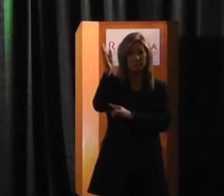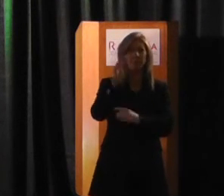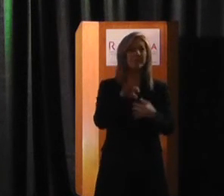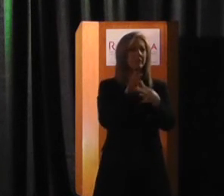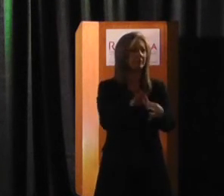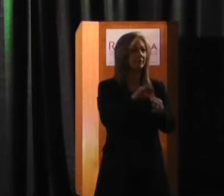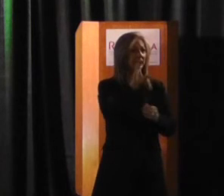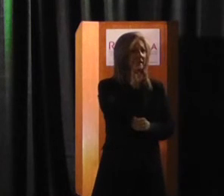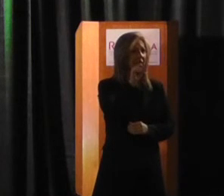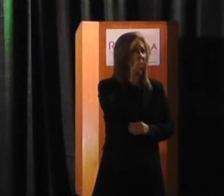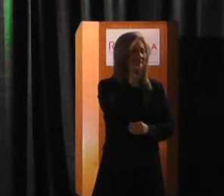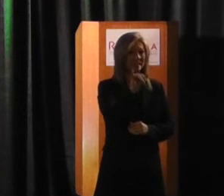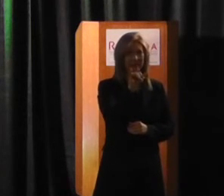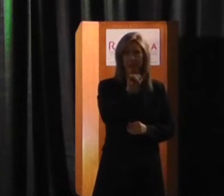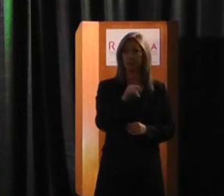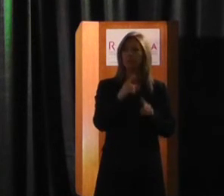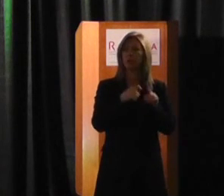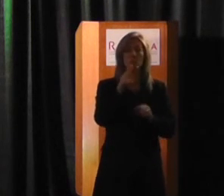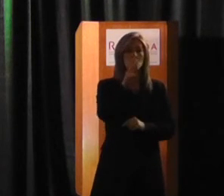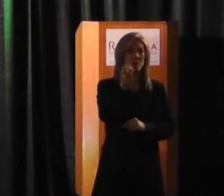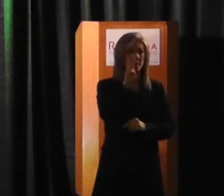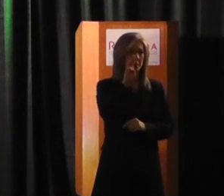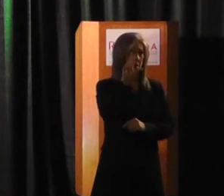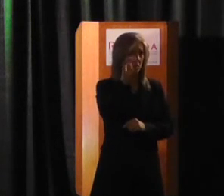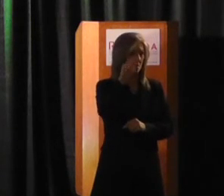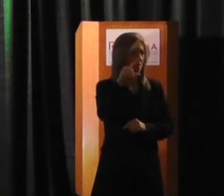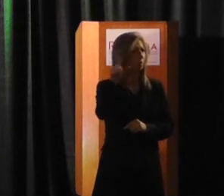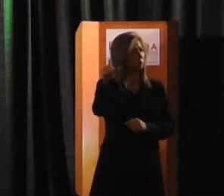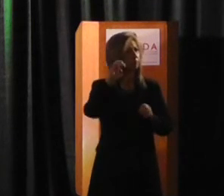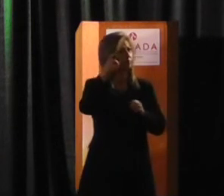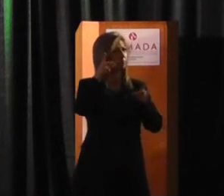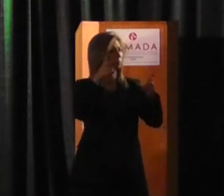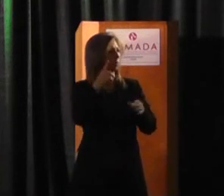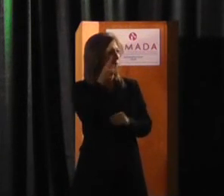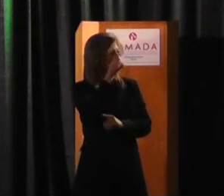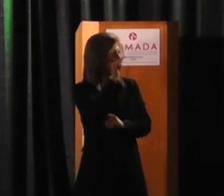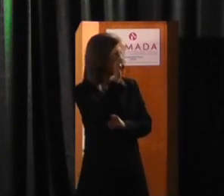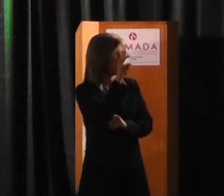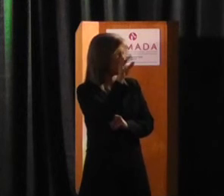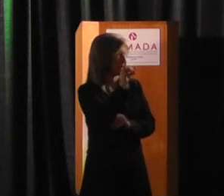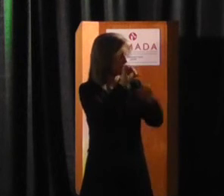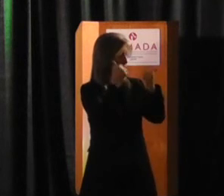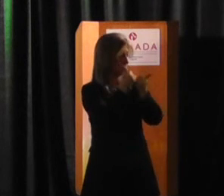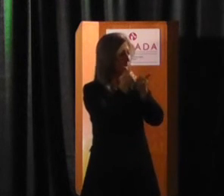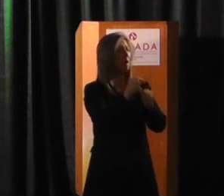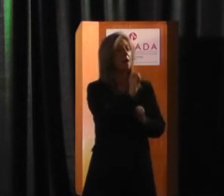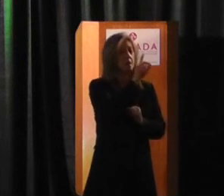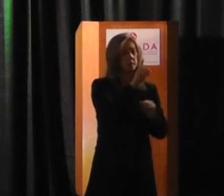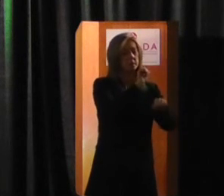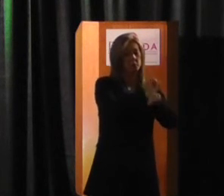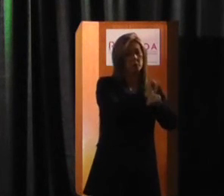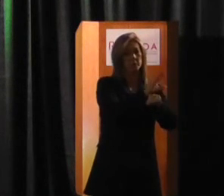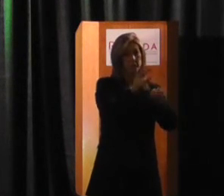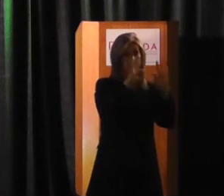DeBruin and the We Belong app. Cindy is the Executive Director of the Gateway Association, an Edmonton Employment and Family